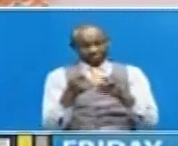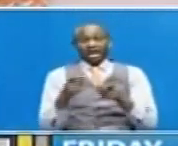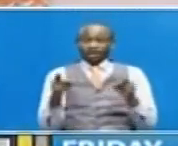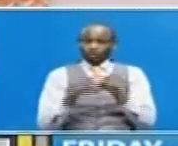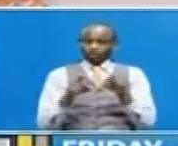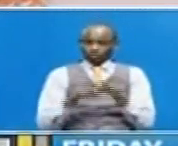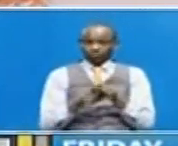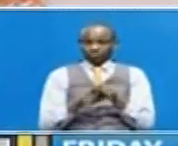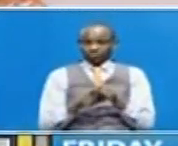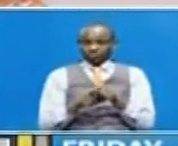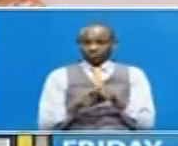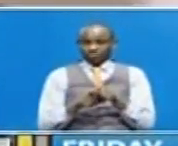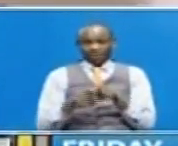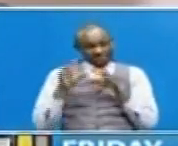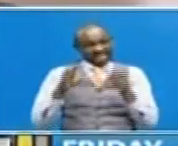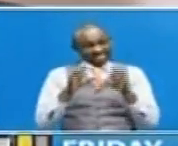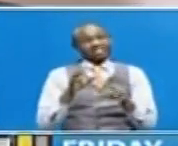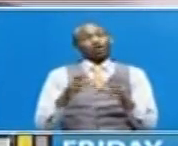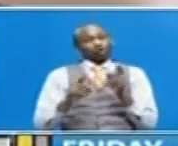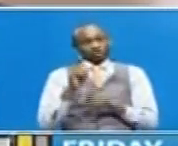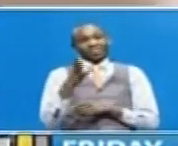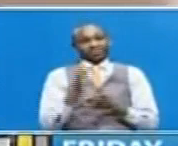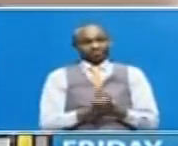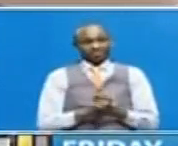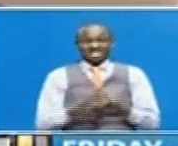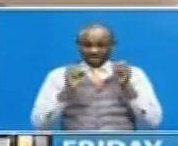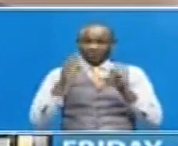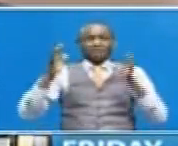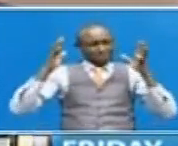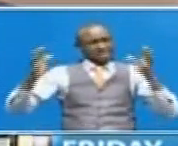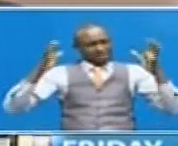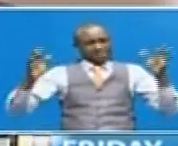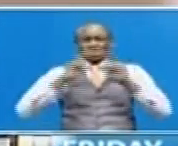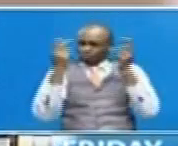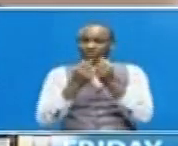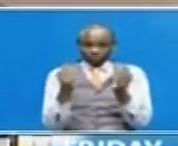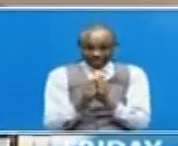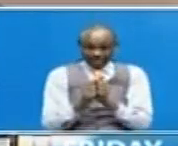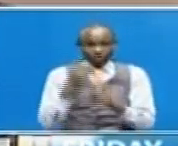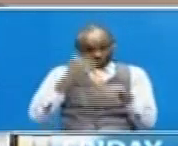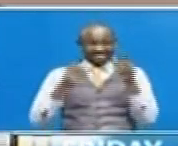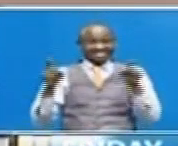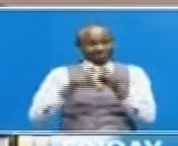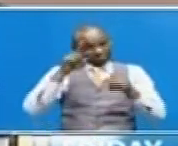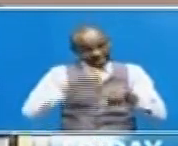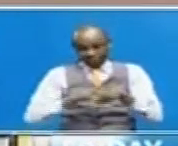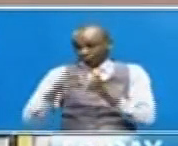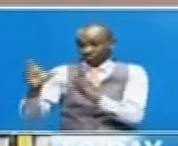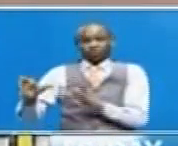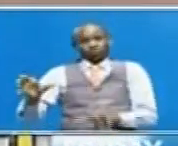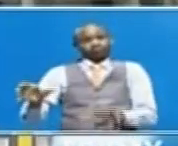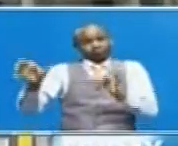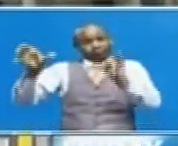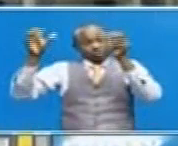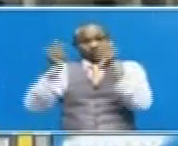also very vital market. When you take big units together and then you build them at the same time, you reduce cost per